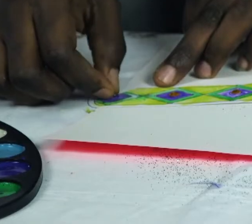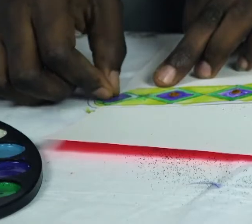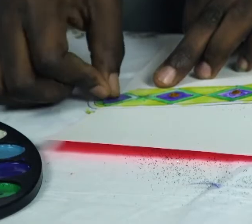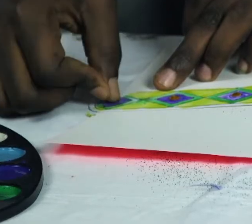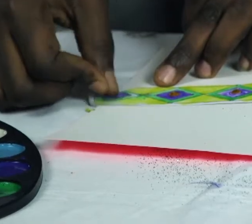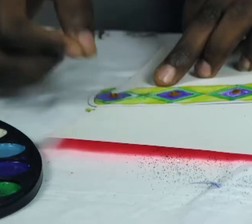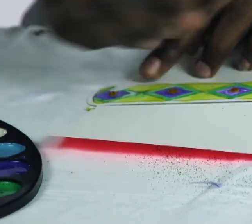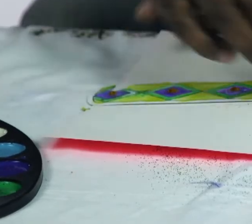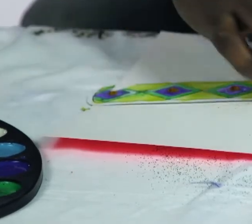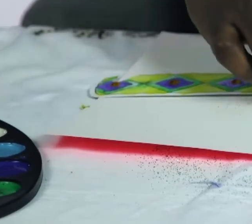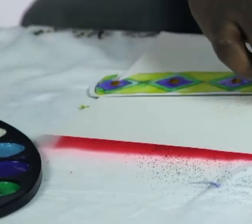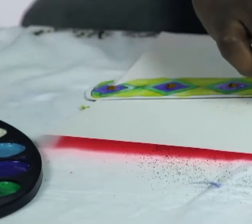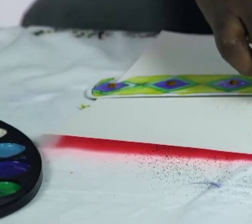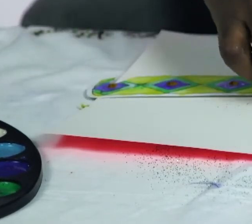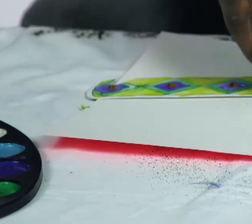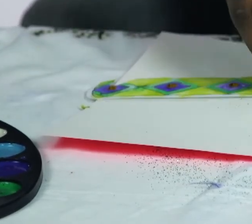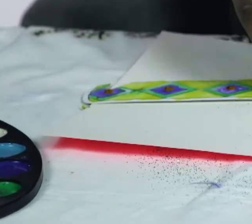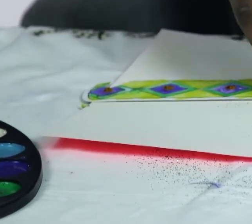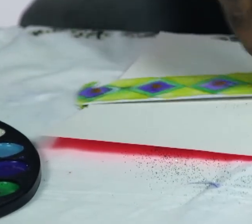Here's a mess at the end.